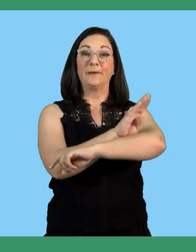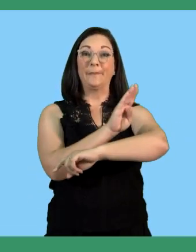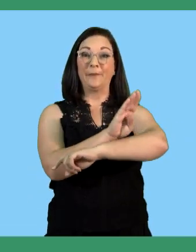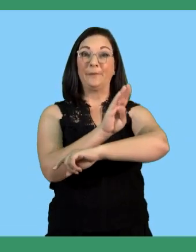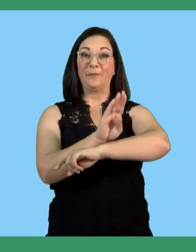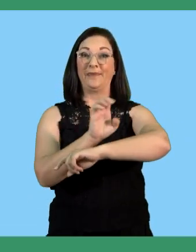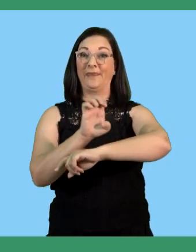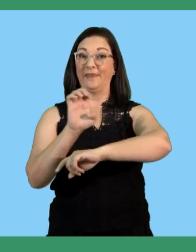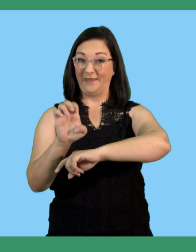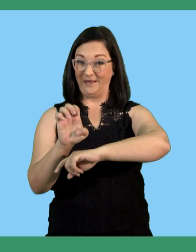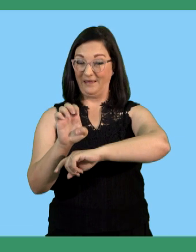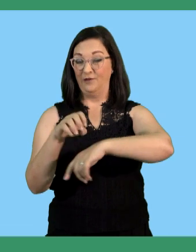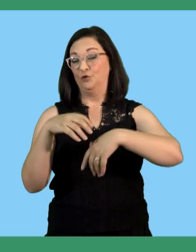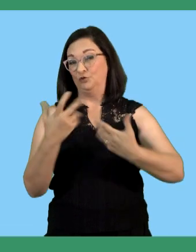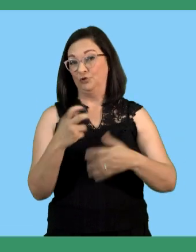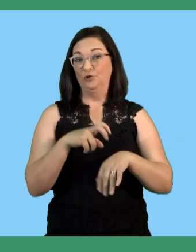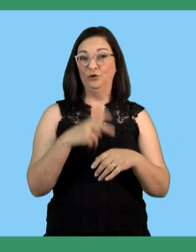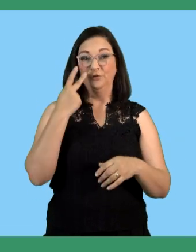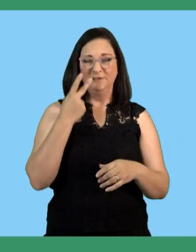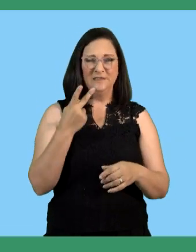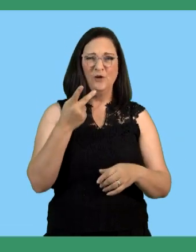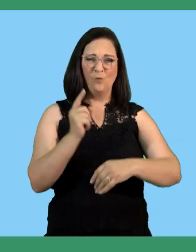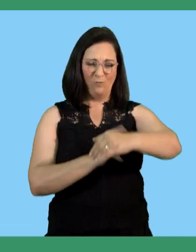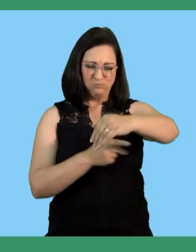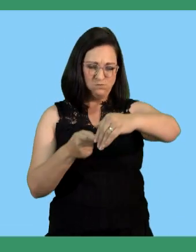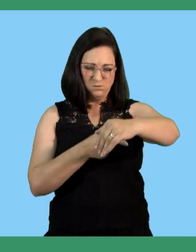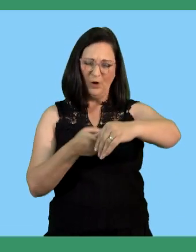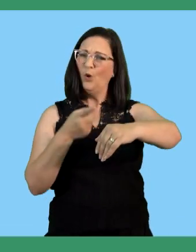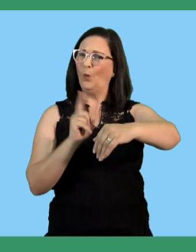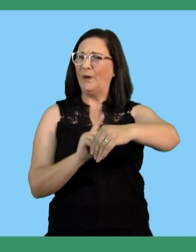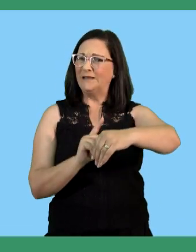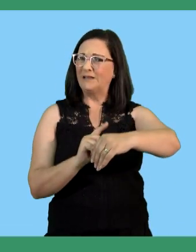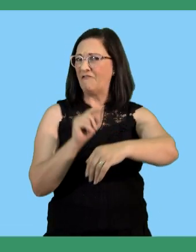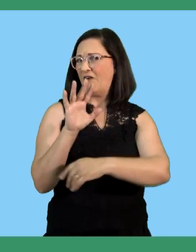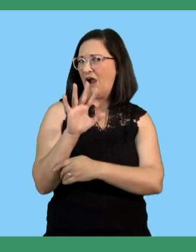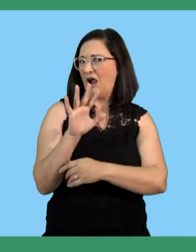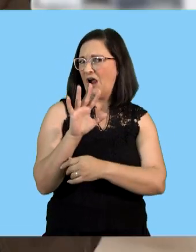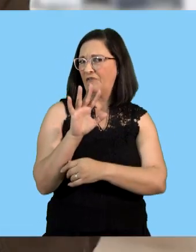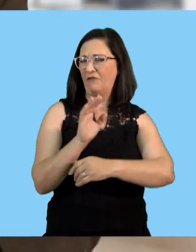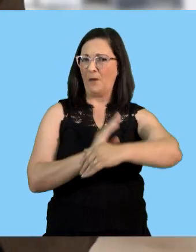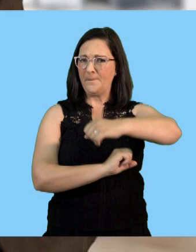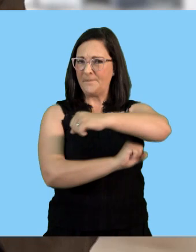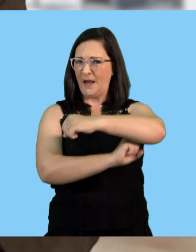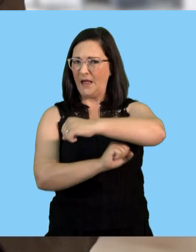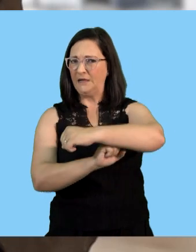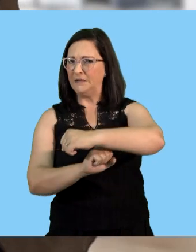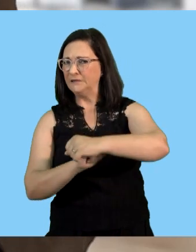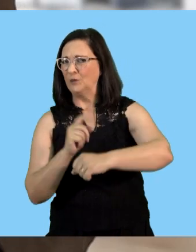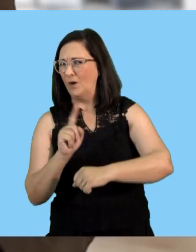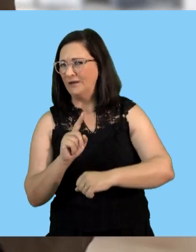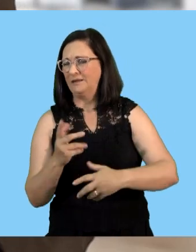the revised 5 pillars, revised. So we've got 5 pillars, only 5 pillars